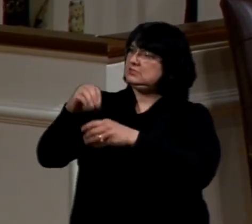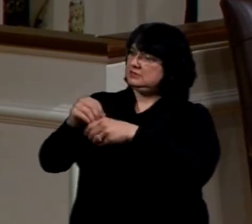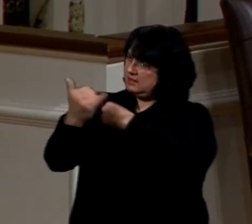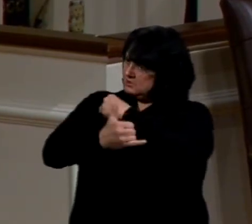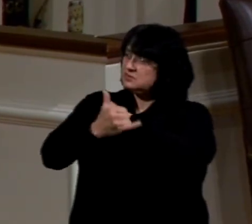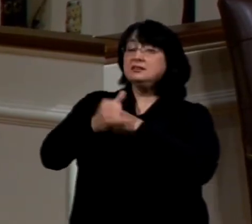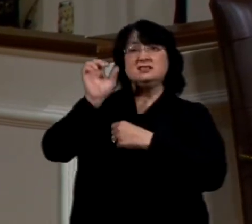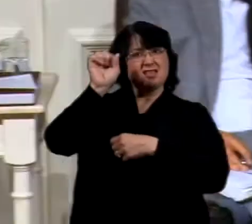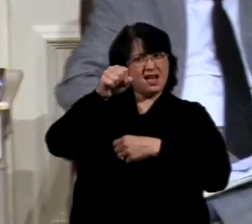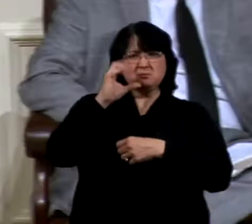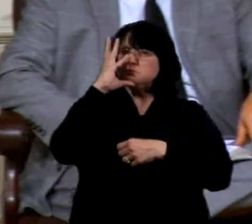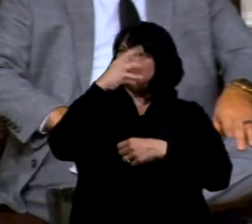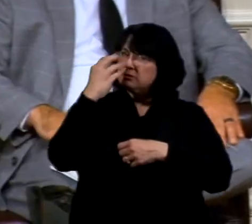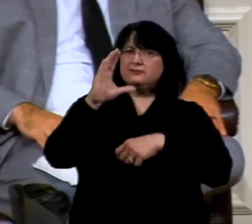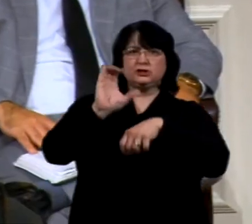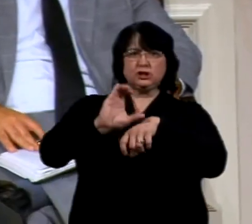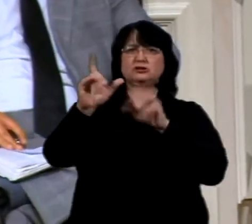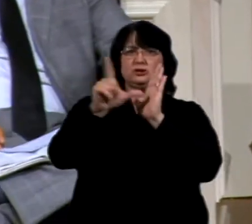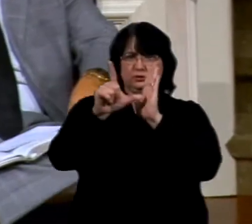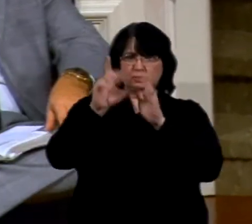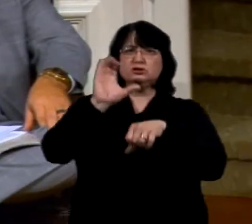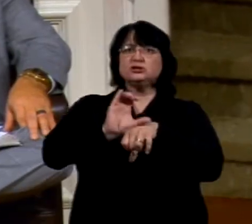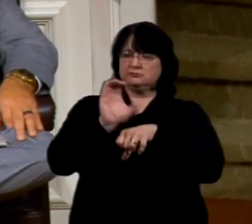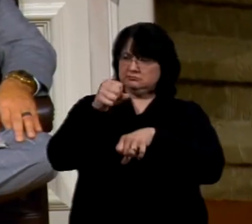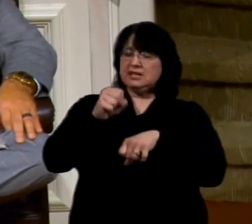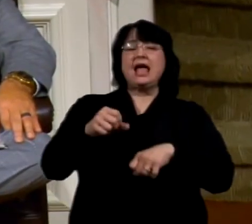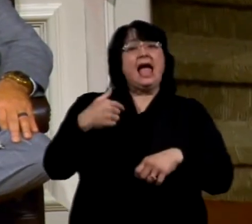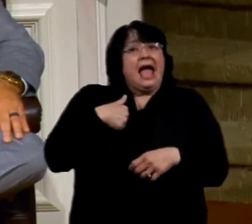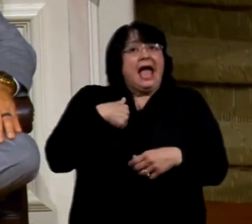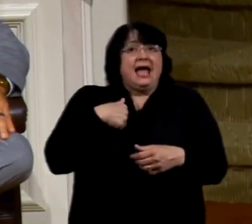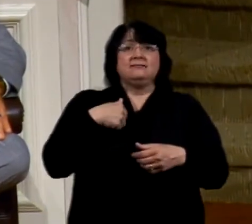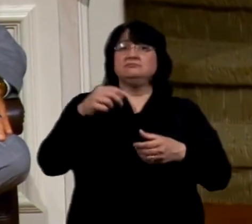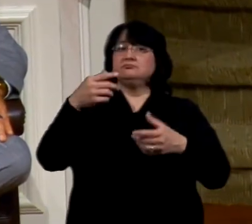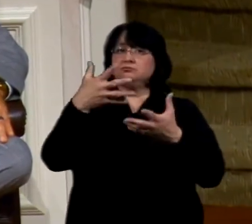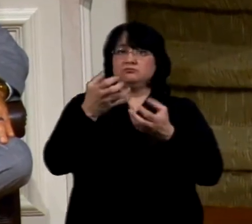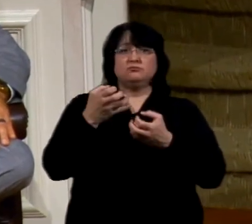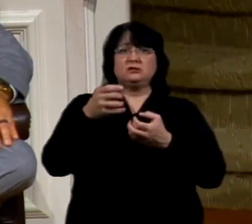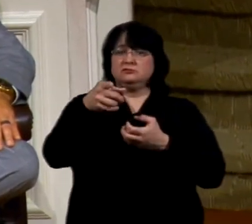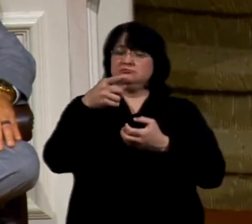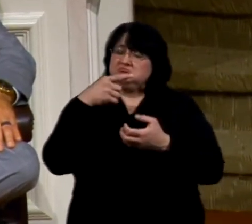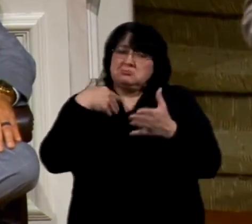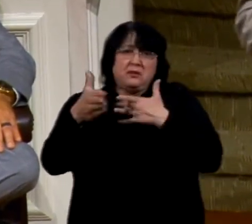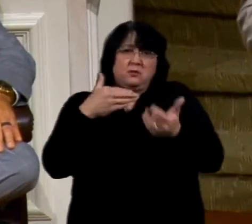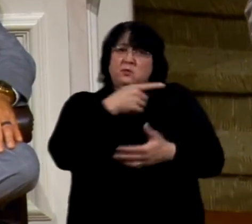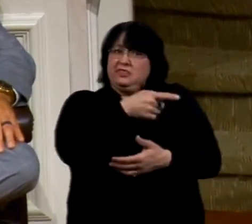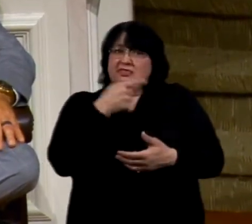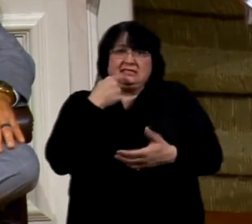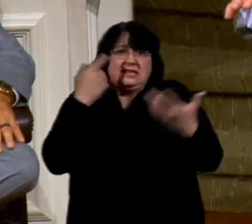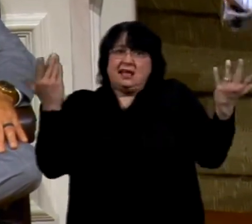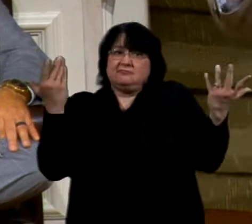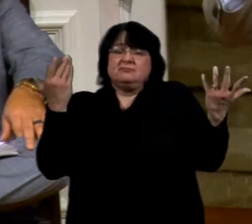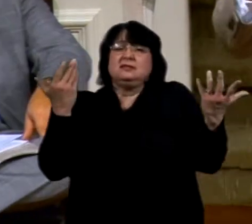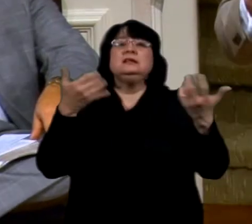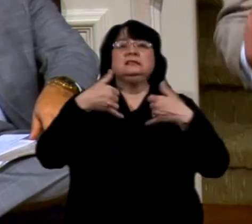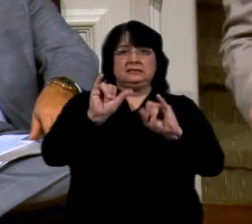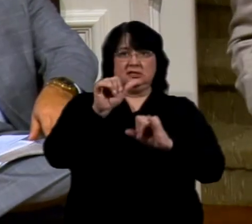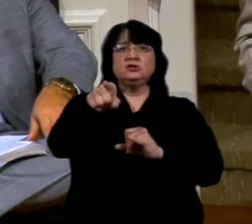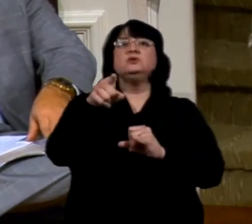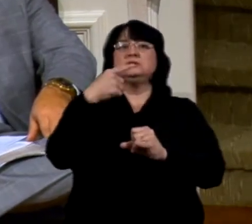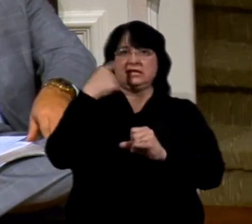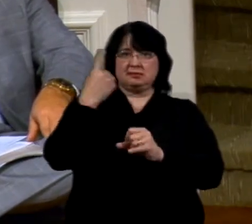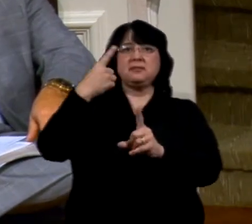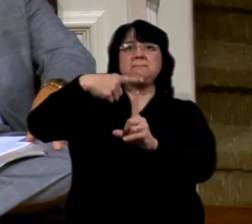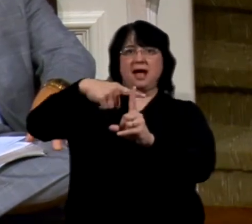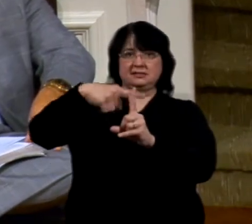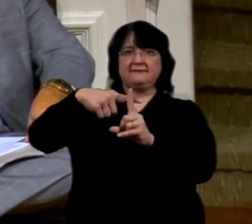eye, and it is, it's beautiful. And I'm just saying, no matter what they tell you, you're going to find something